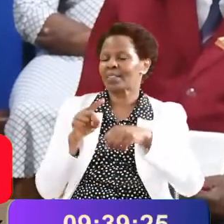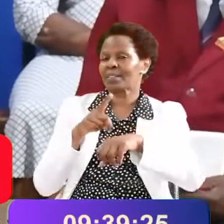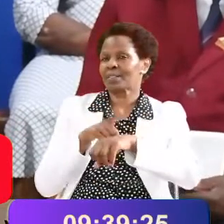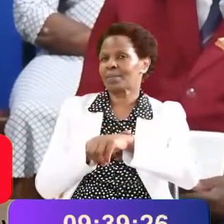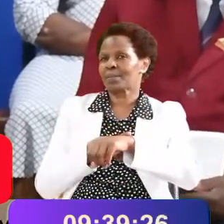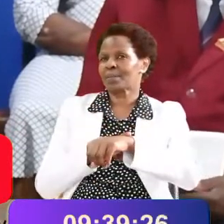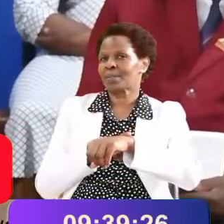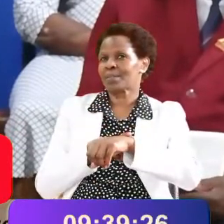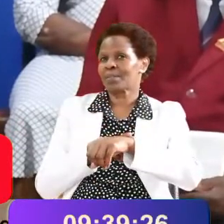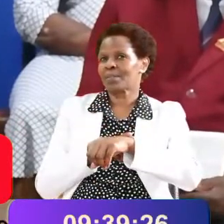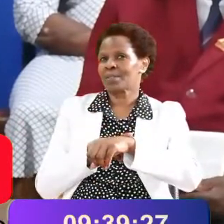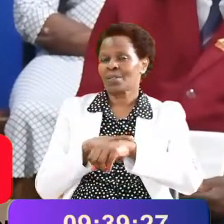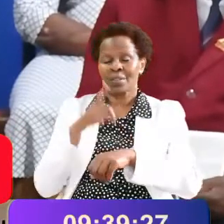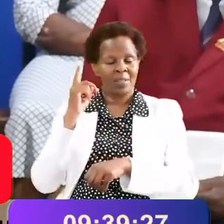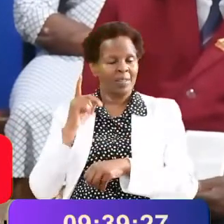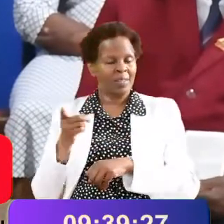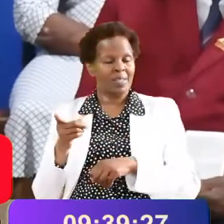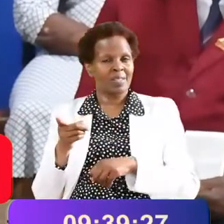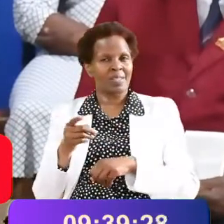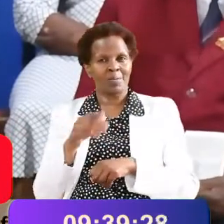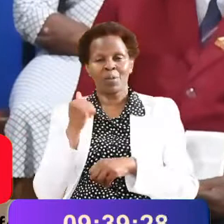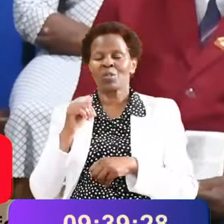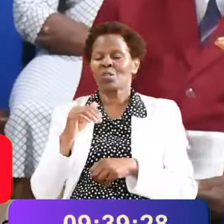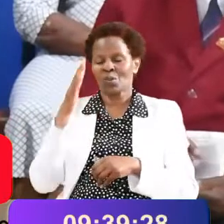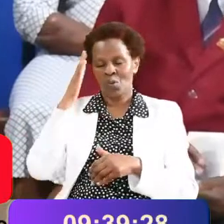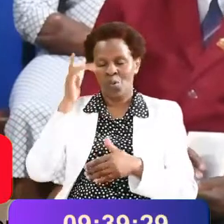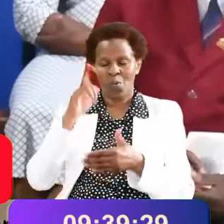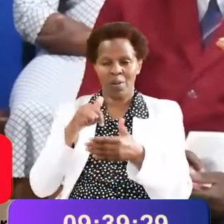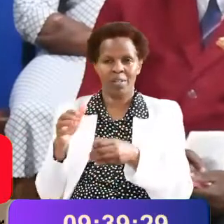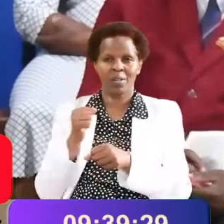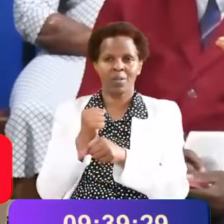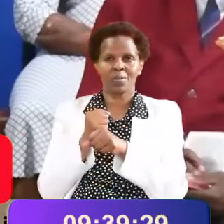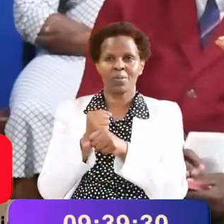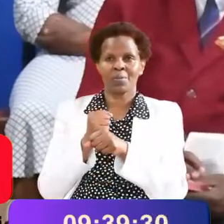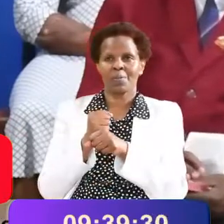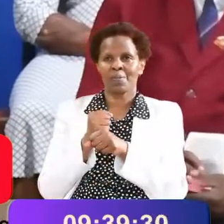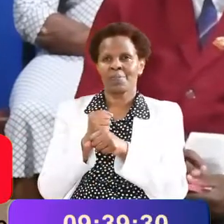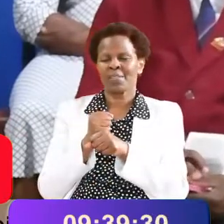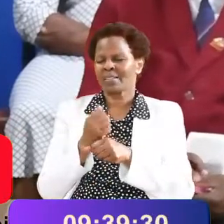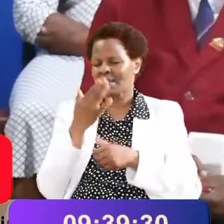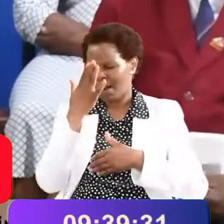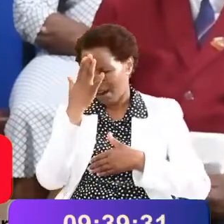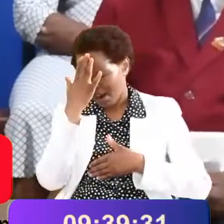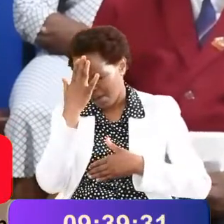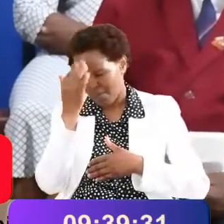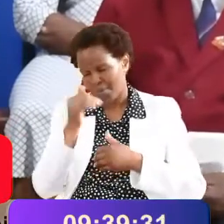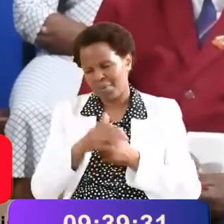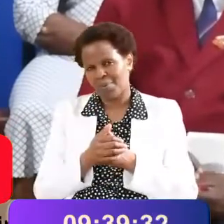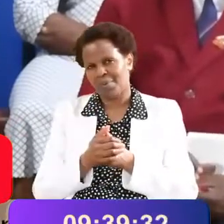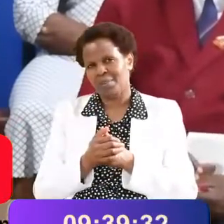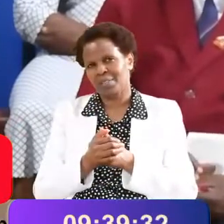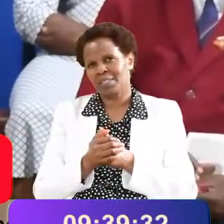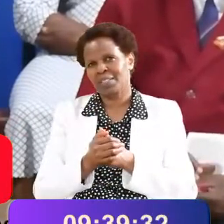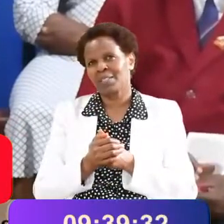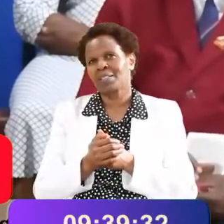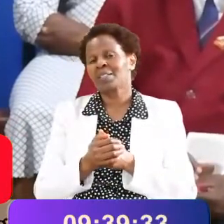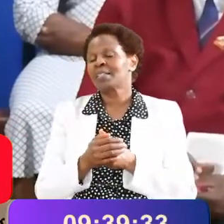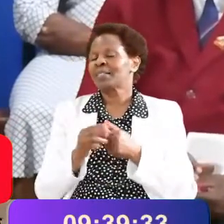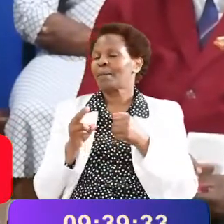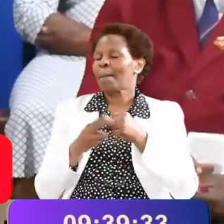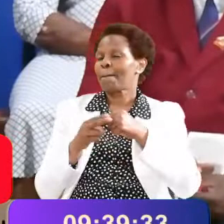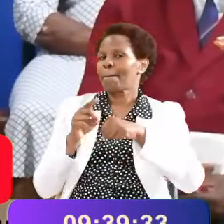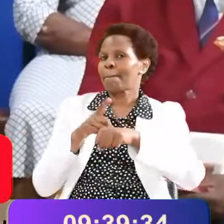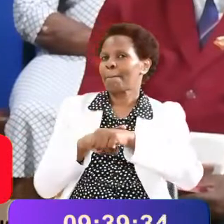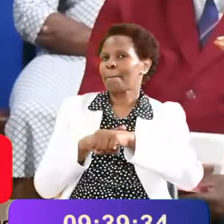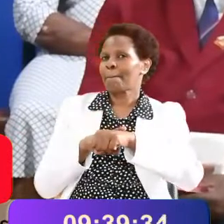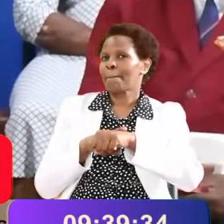can imagine this is Jacob. You know what he has been doing, and now he is humbled and he is bowing himself 7 times before